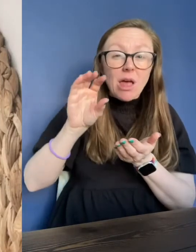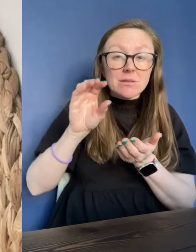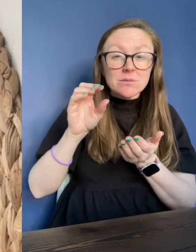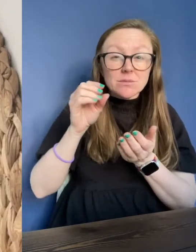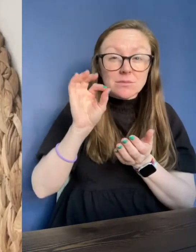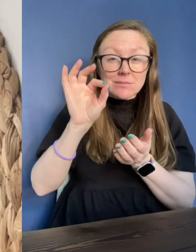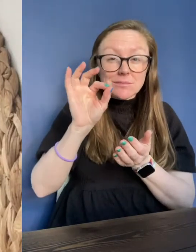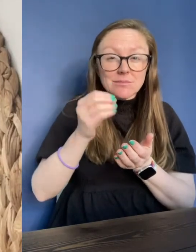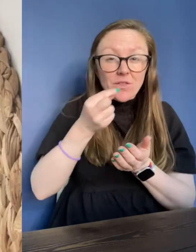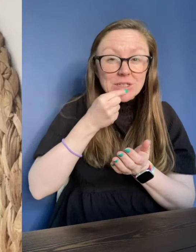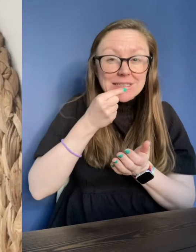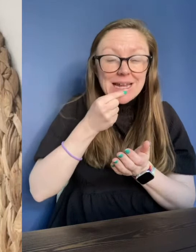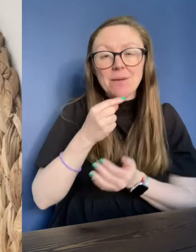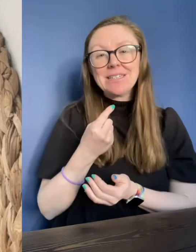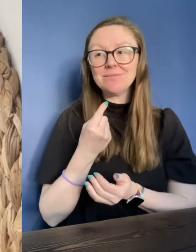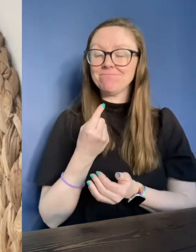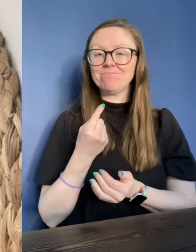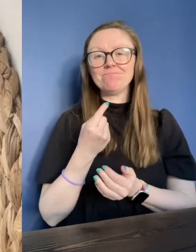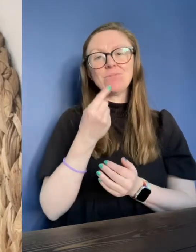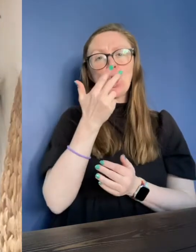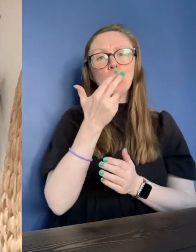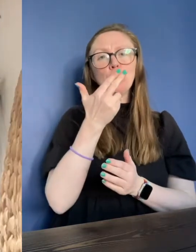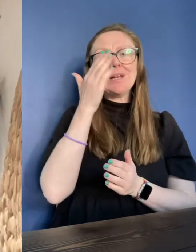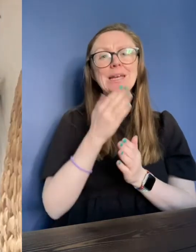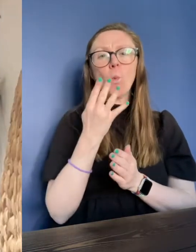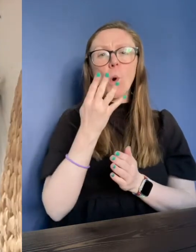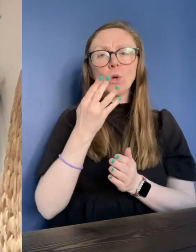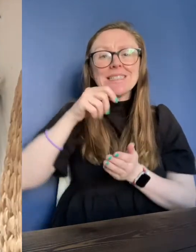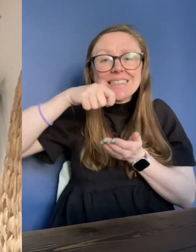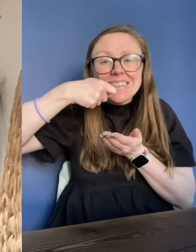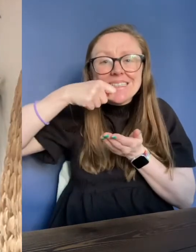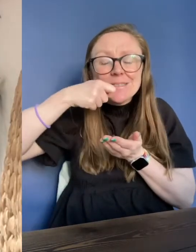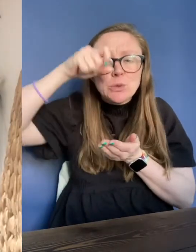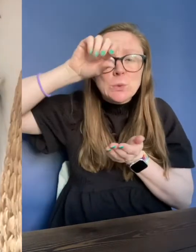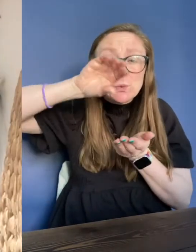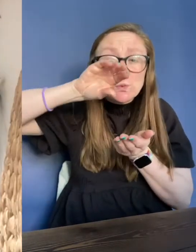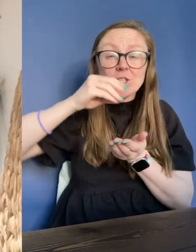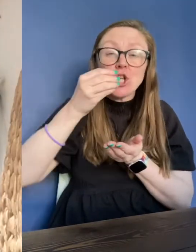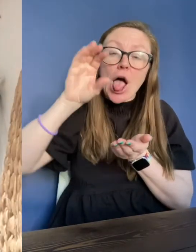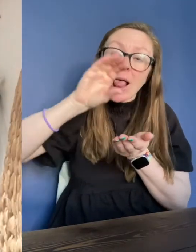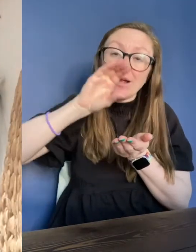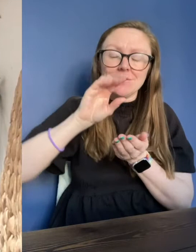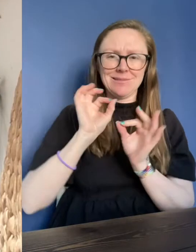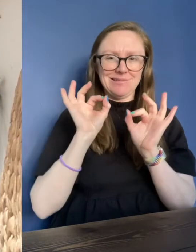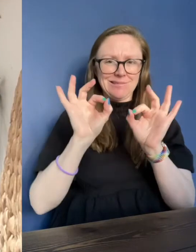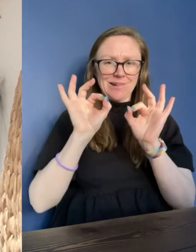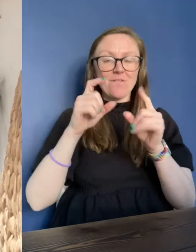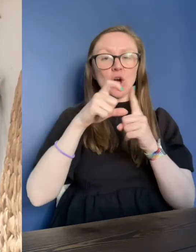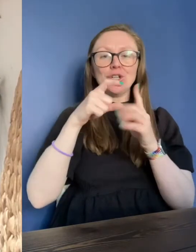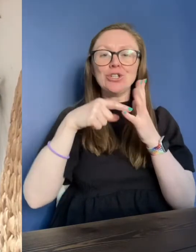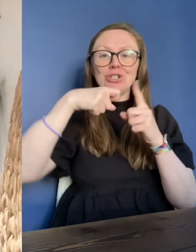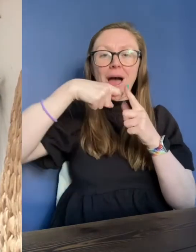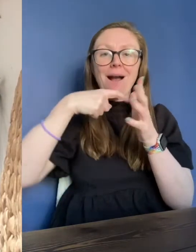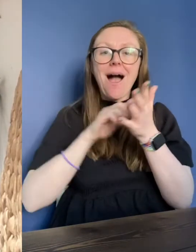about 3/4 teaspoon of salt. And that's all a lovely consistency now for our dukkha. I'm just going to tip in the